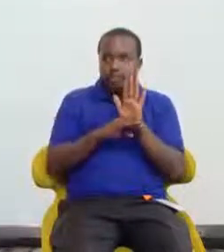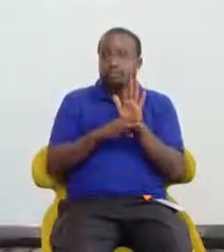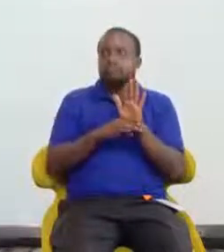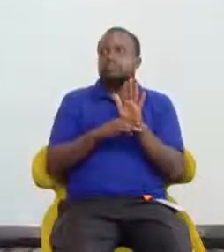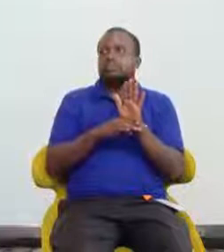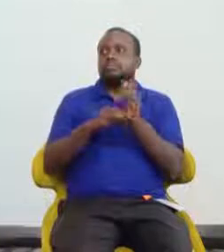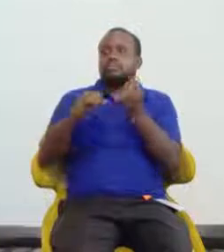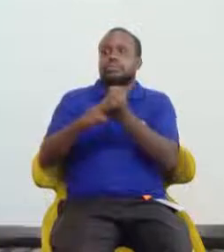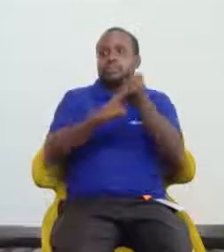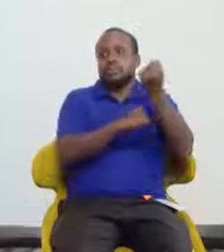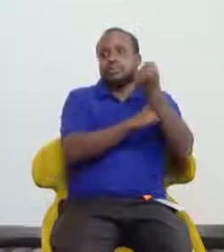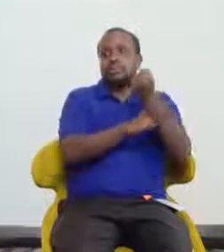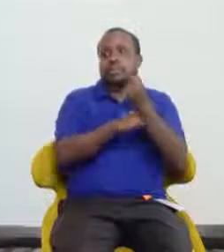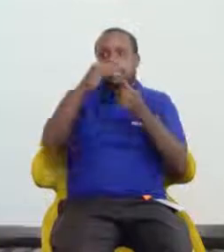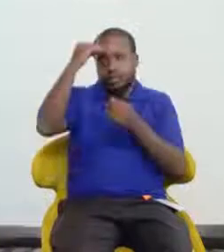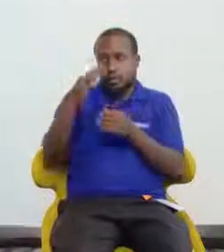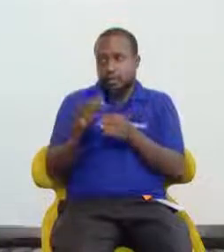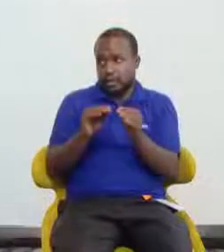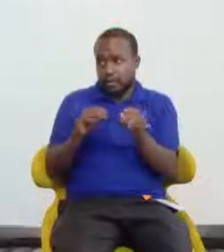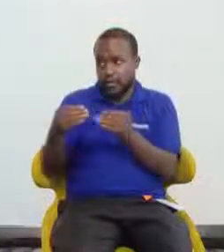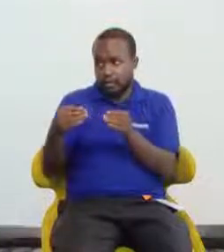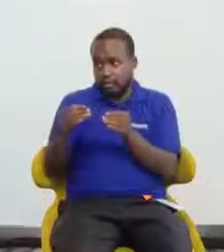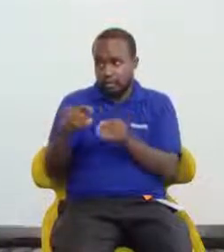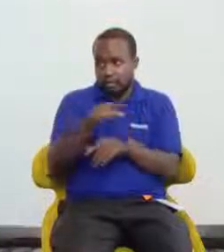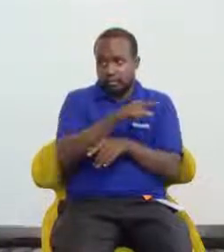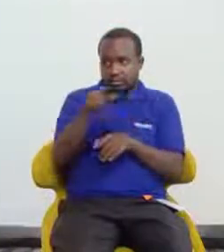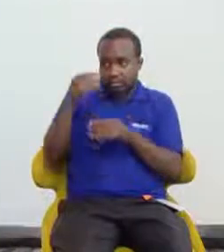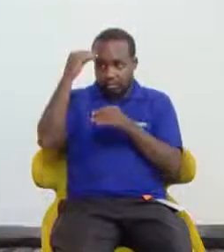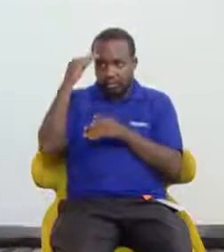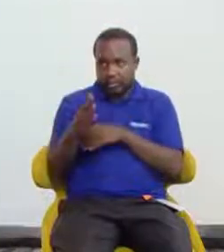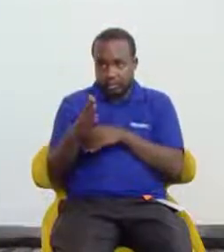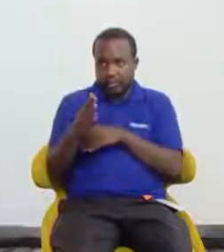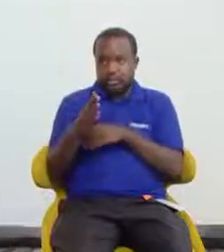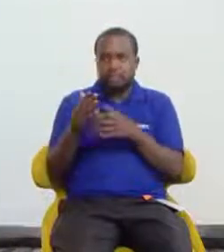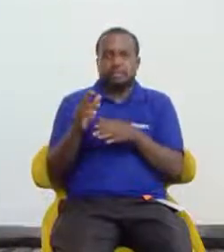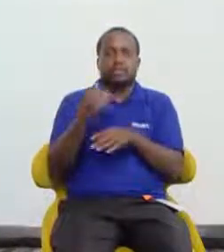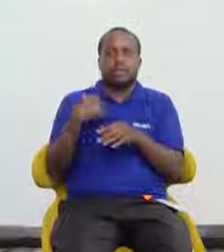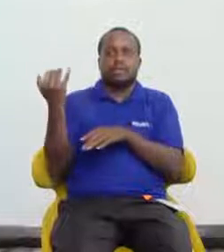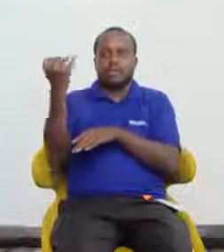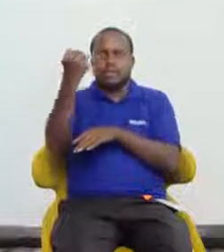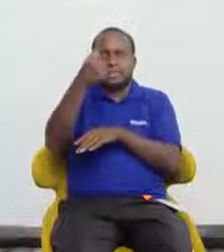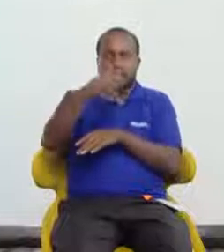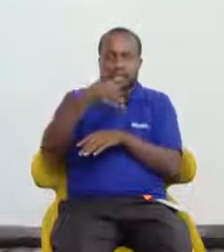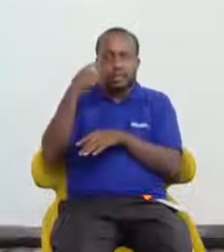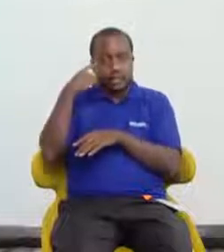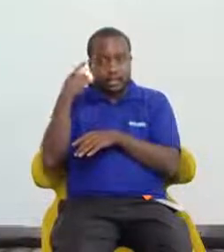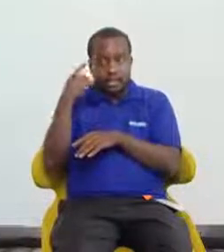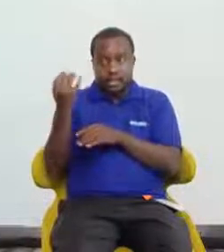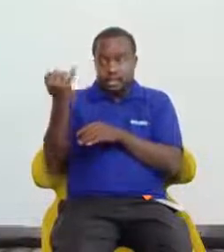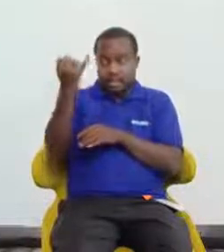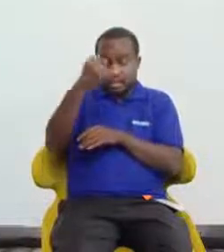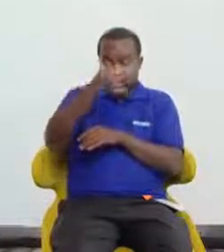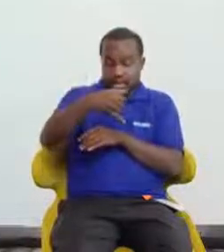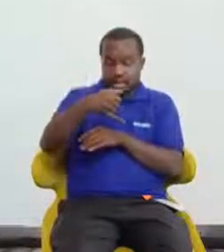we sponsor students with disability. And those students with disability, what we do, we use a lot of design thinking. And the design thinking